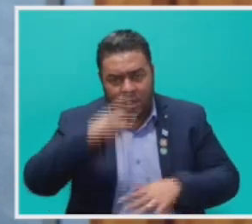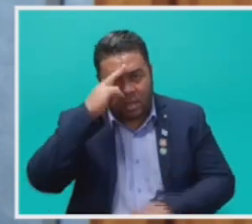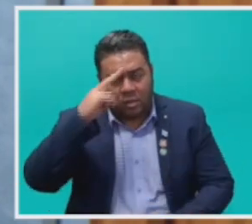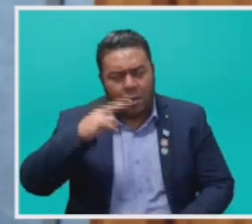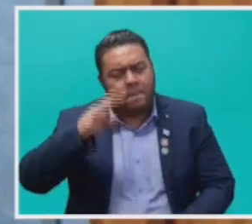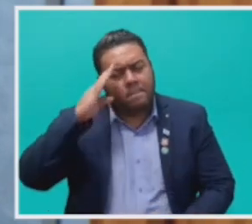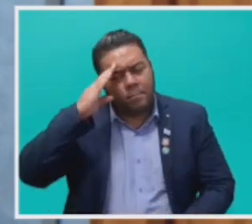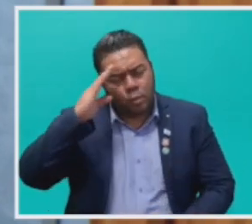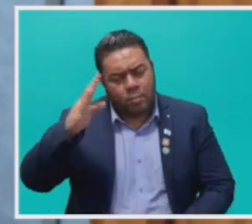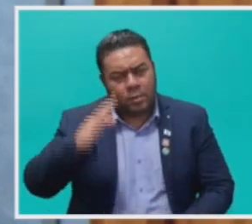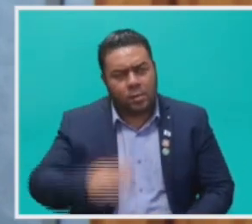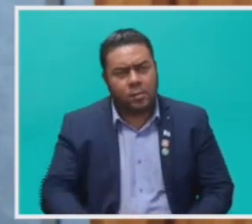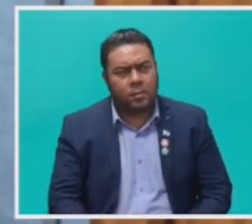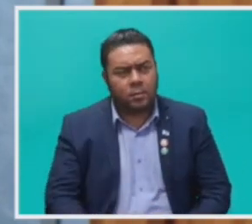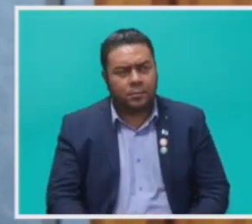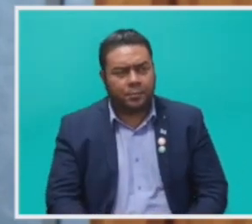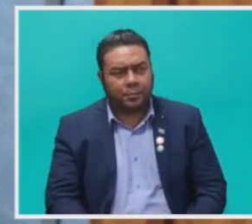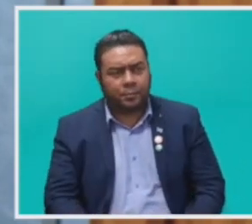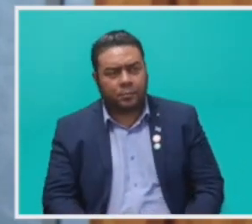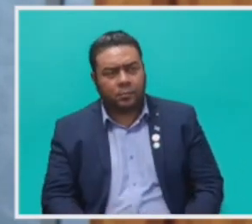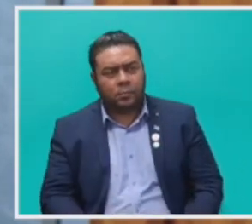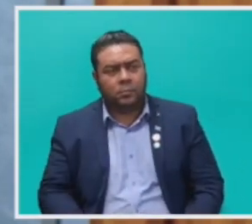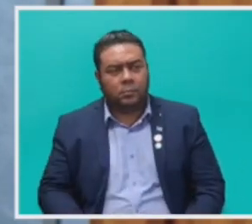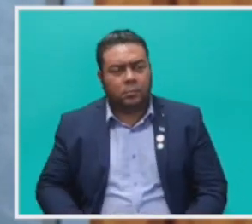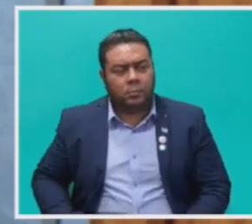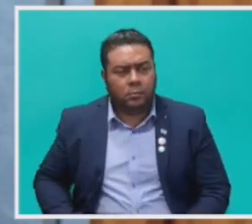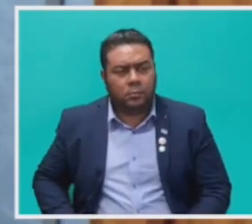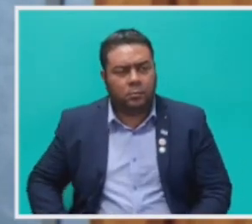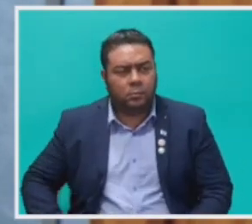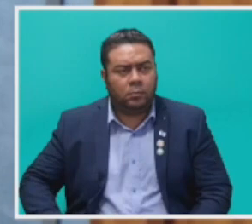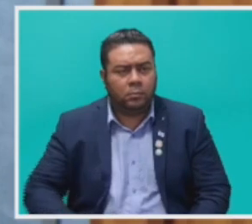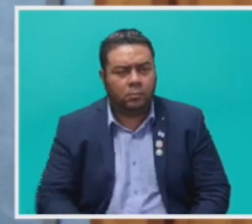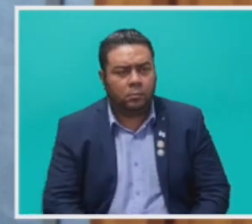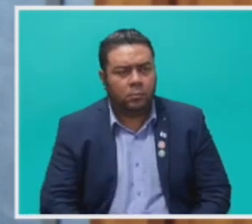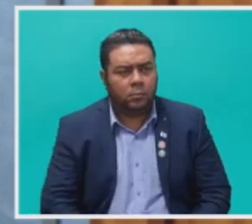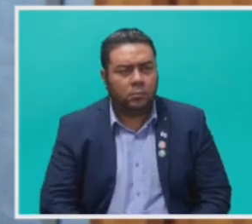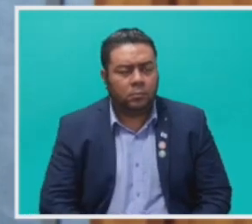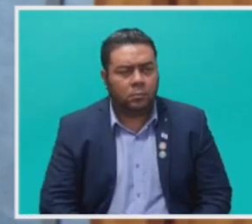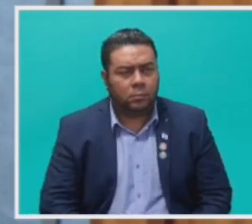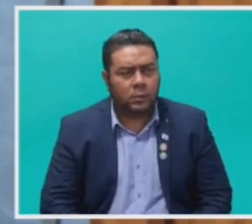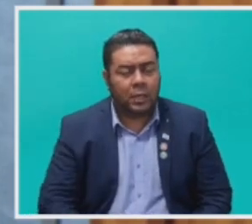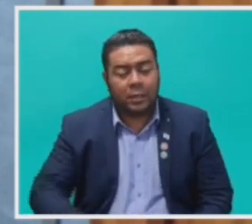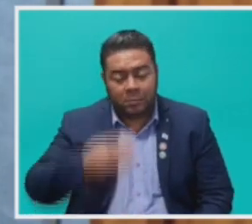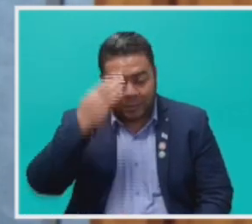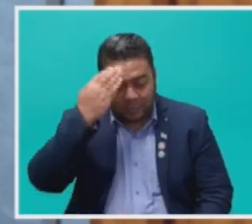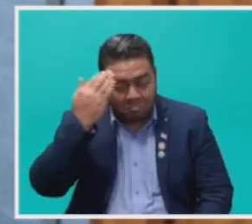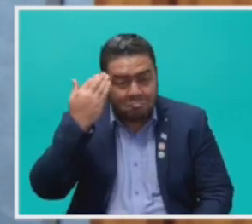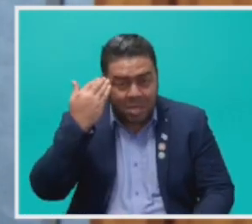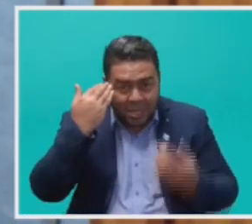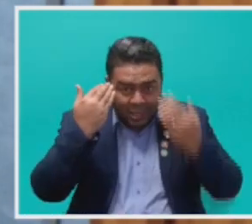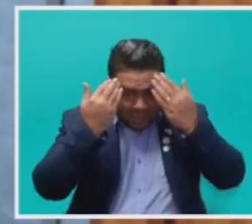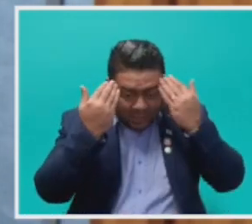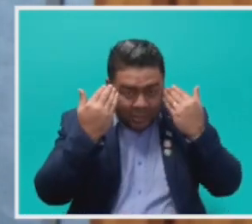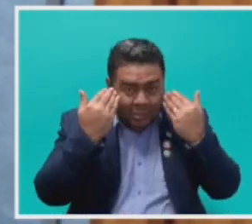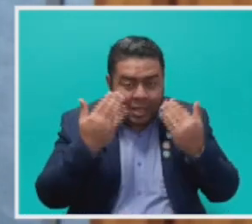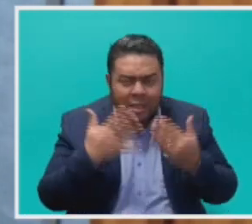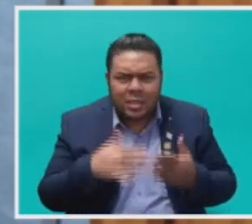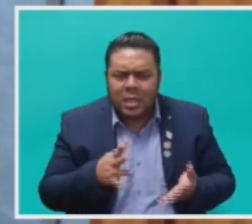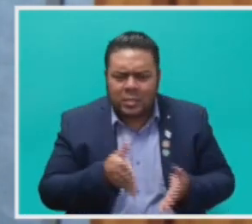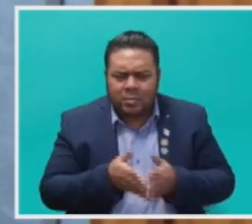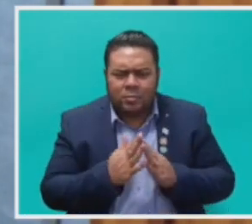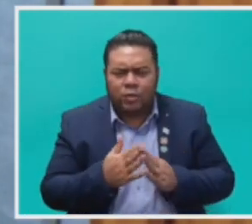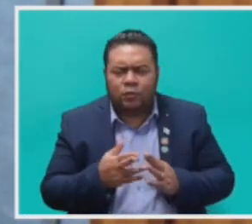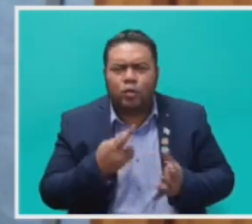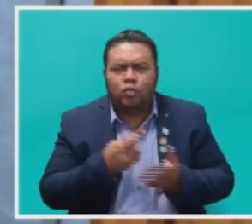Nisa Mulavinakasaka and Sabko Mera Pranam. Mr. Speaker, the establishment of a Truth and